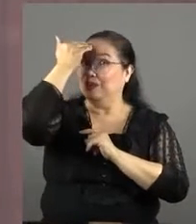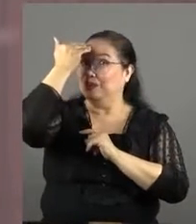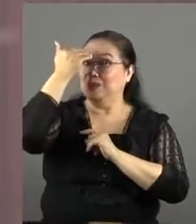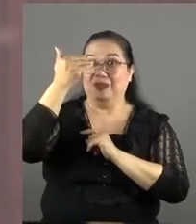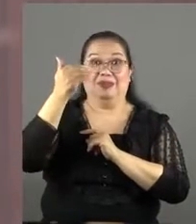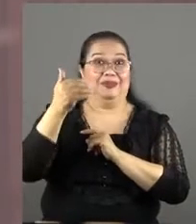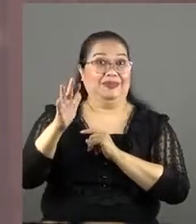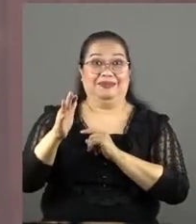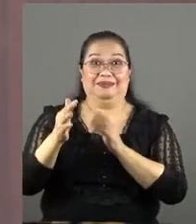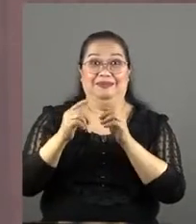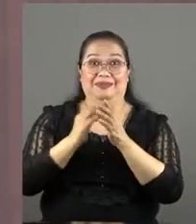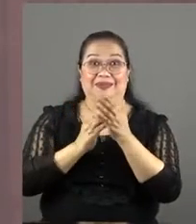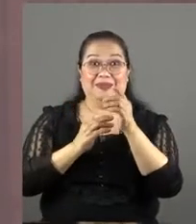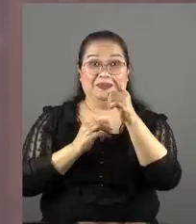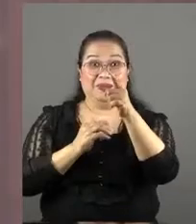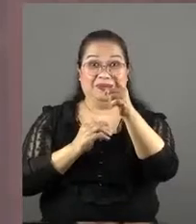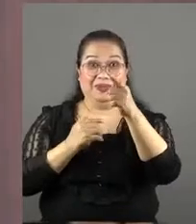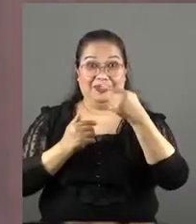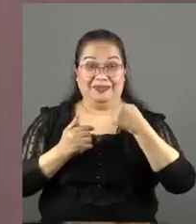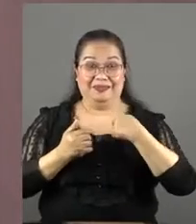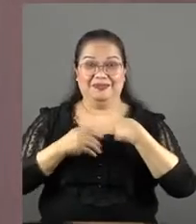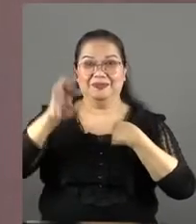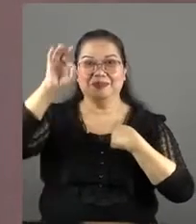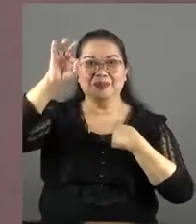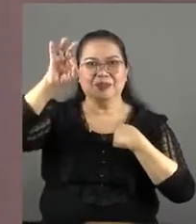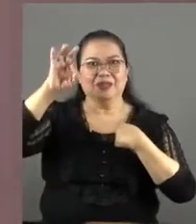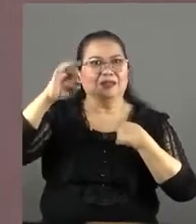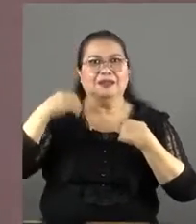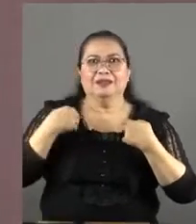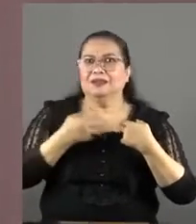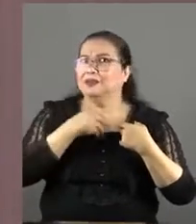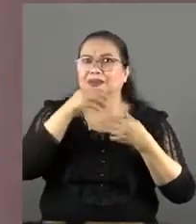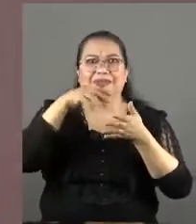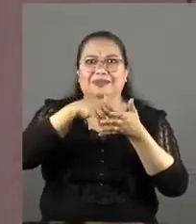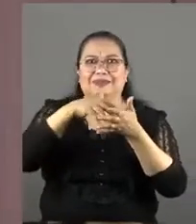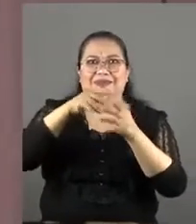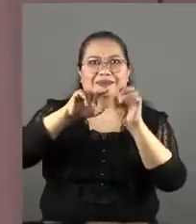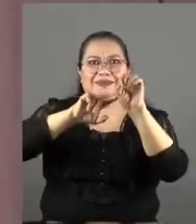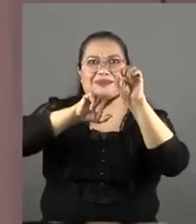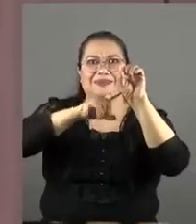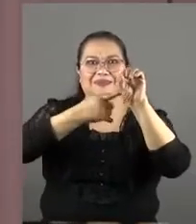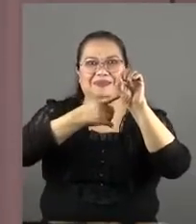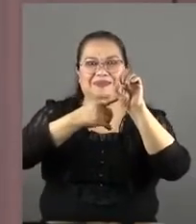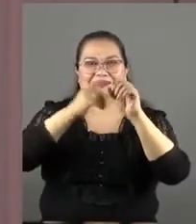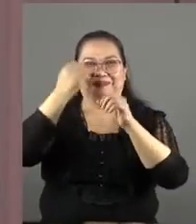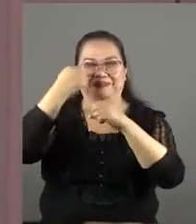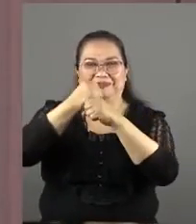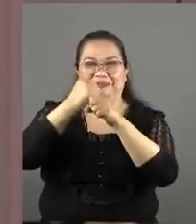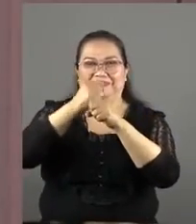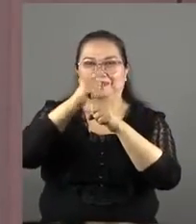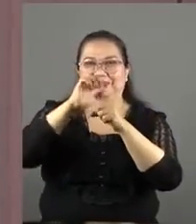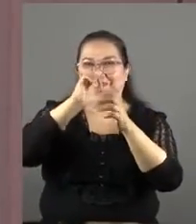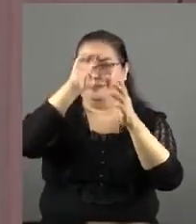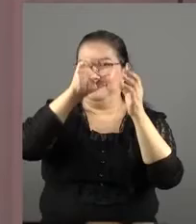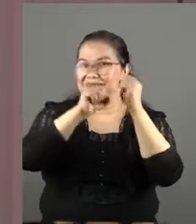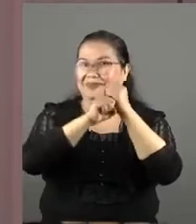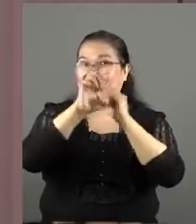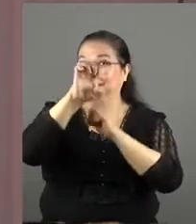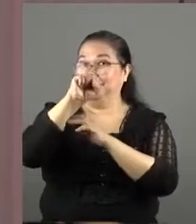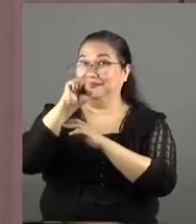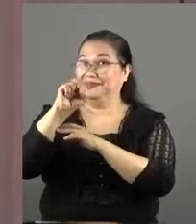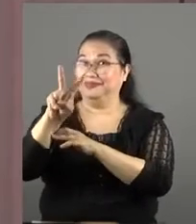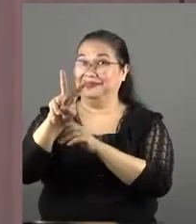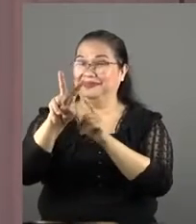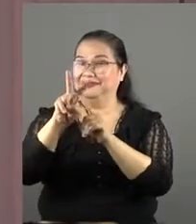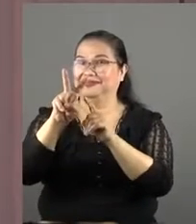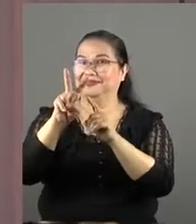really, those of us who are preaching here, we don't study the original. to make you distrust the English Bible. Our English